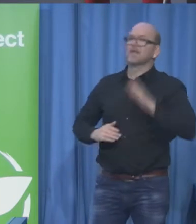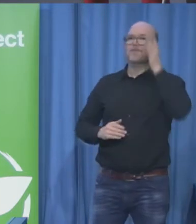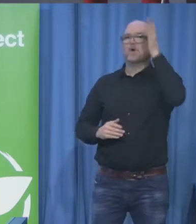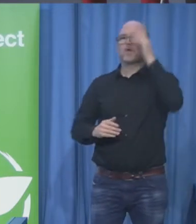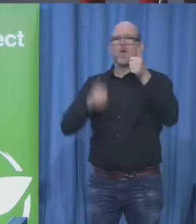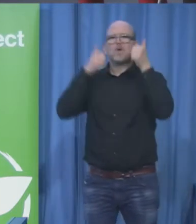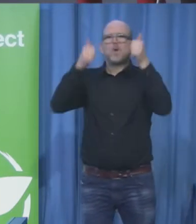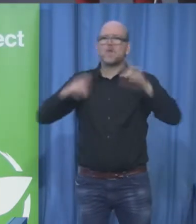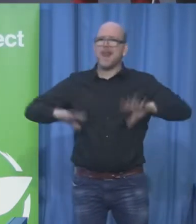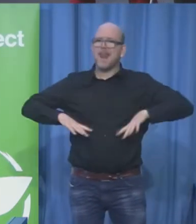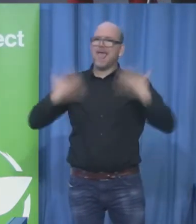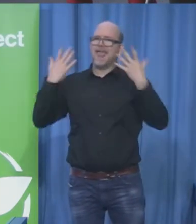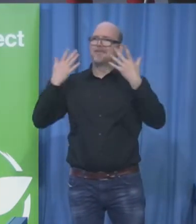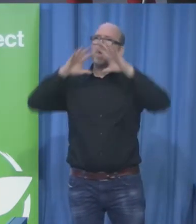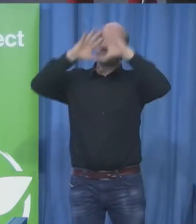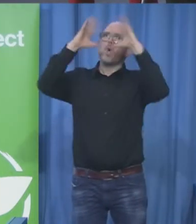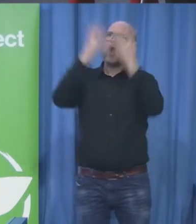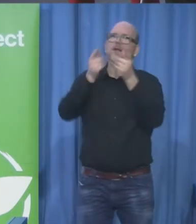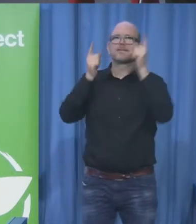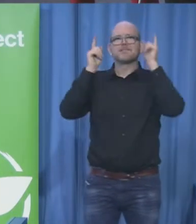I